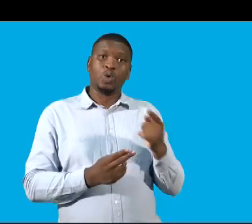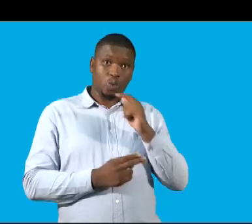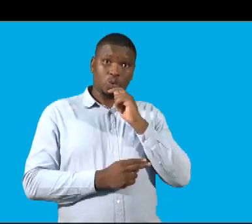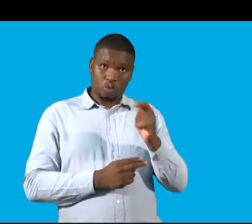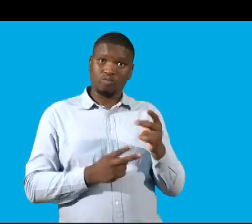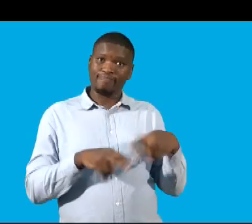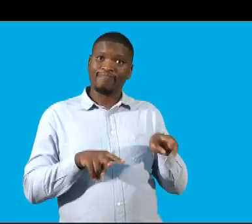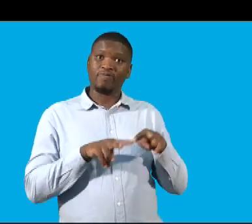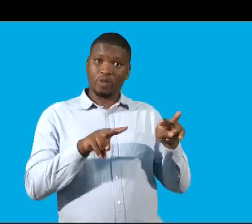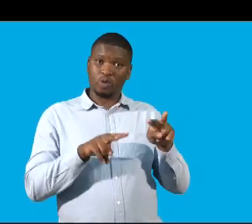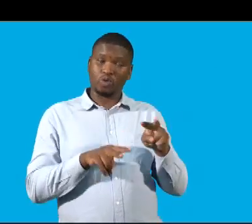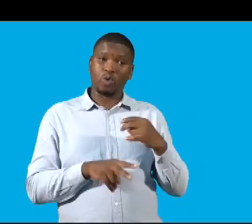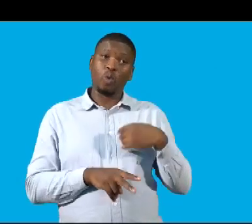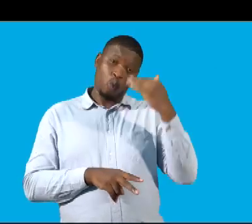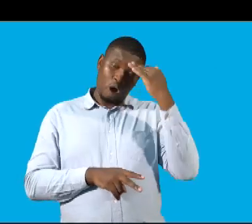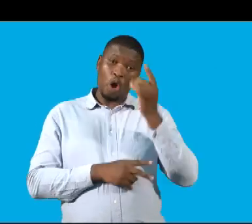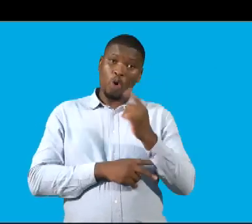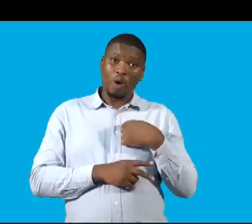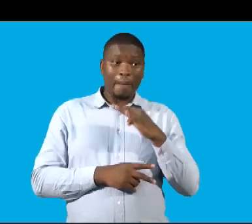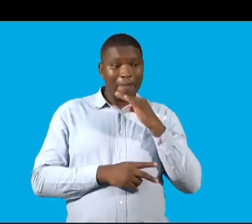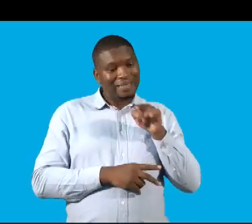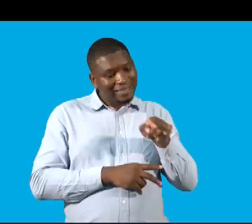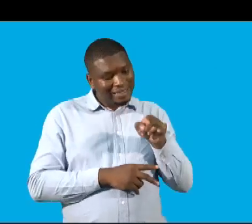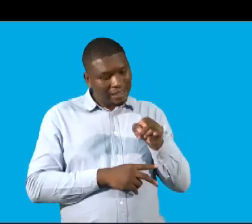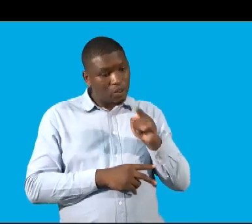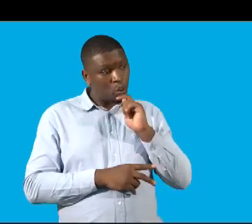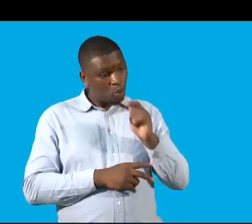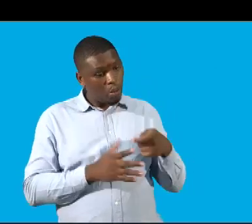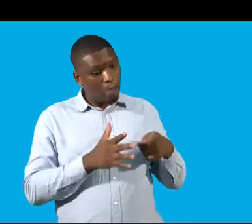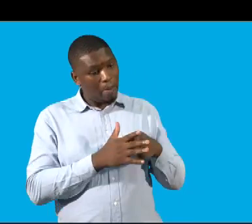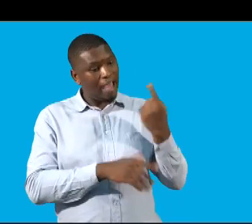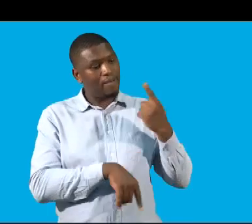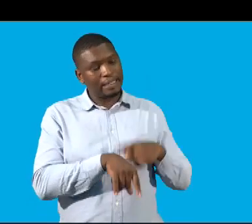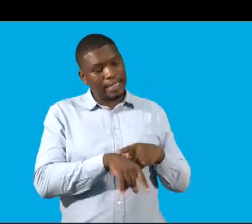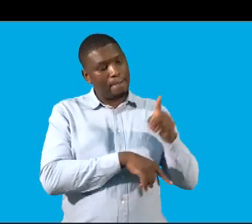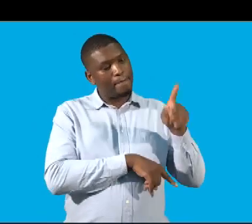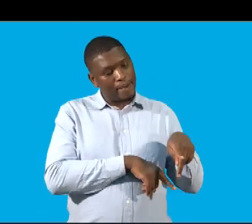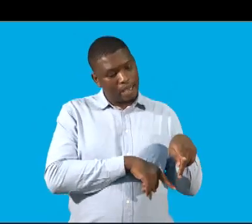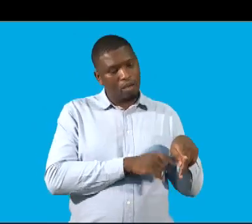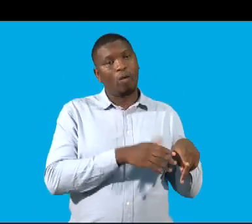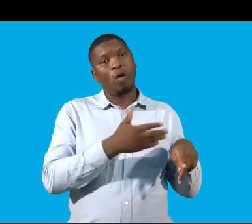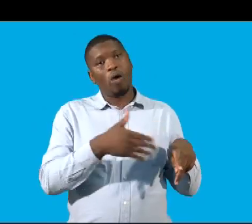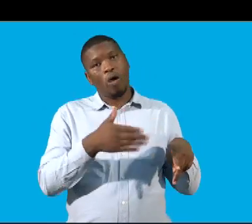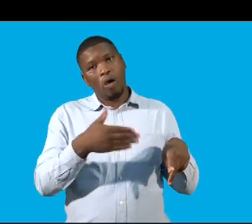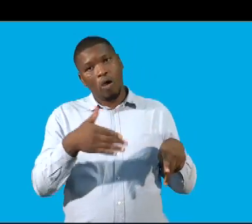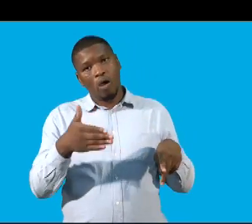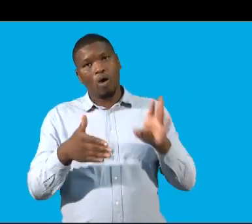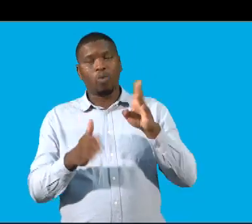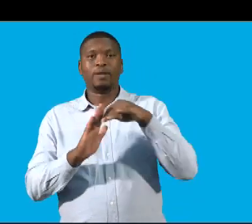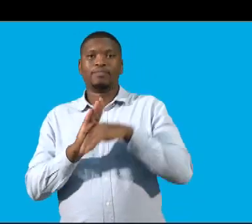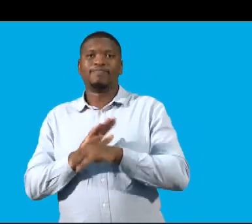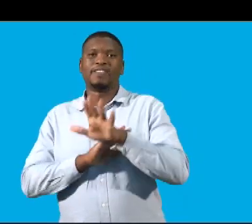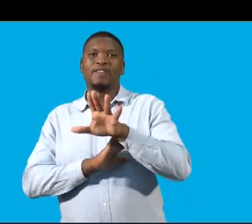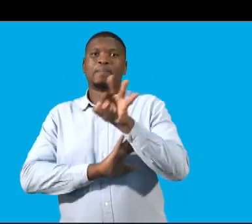of its value. So one thing we know for sure is that whatever the original value was, which was P, we